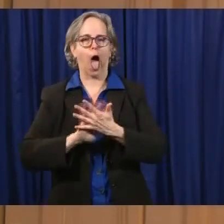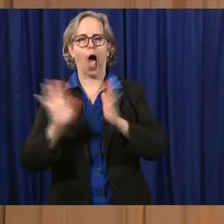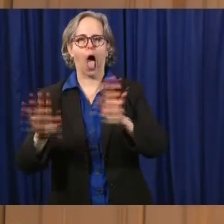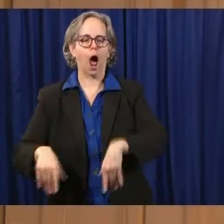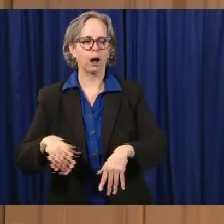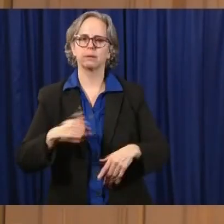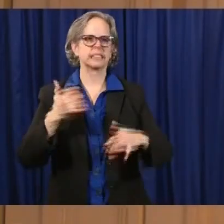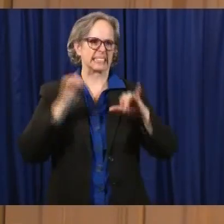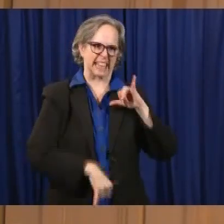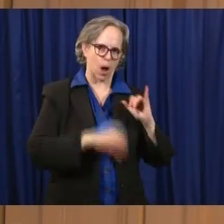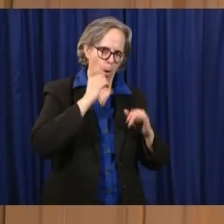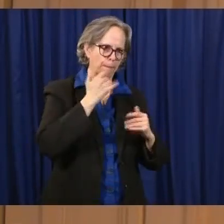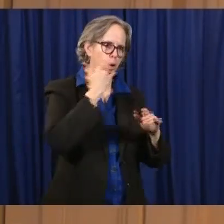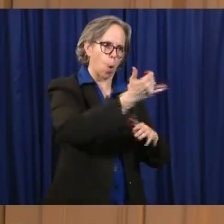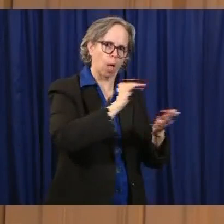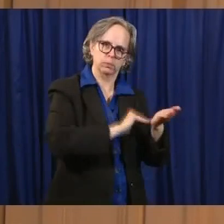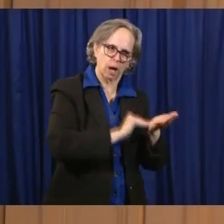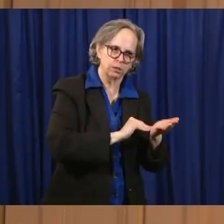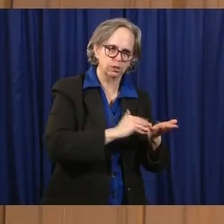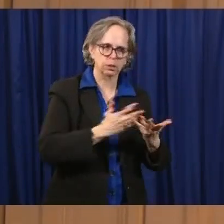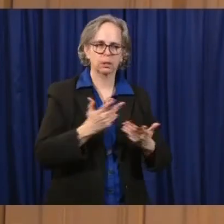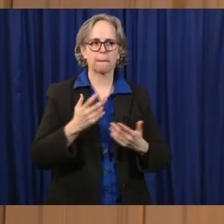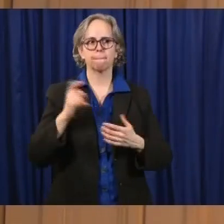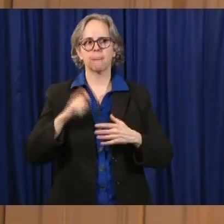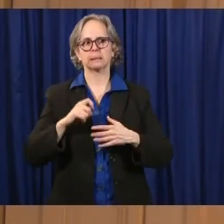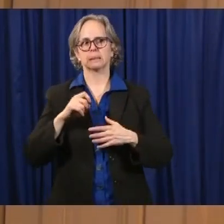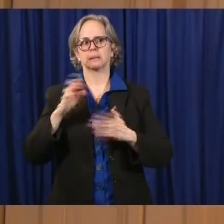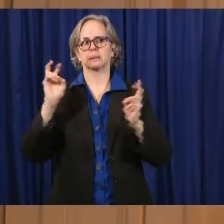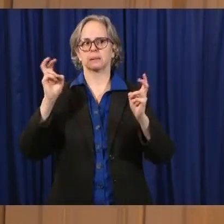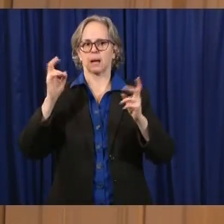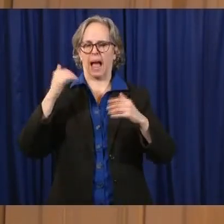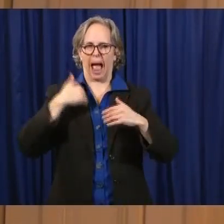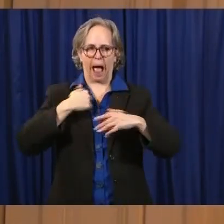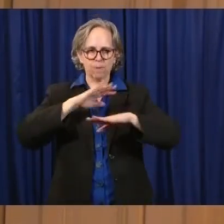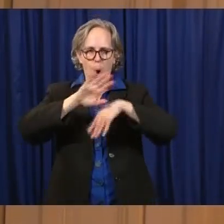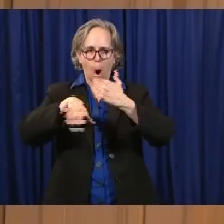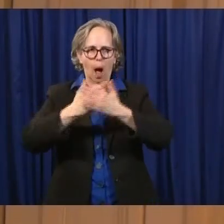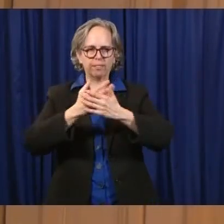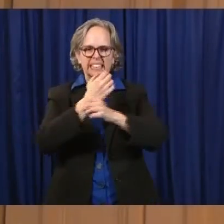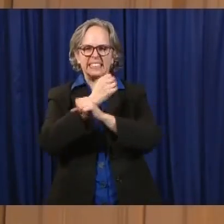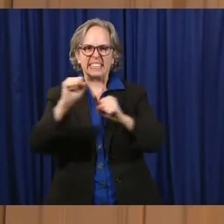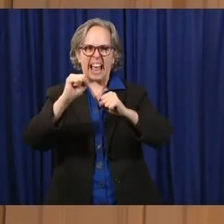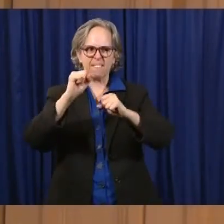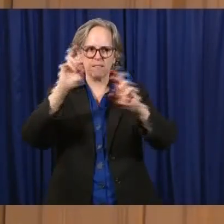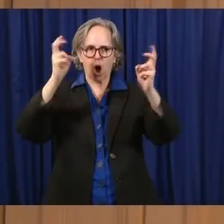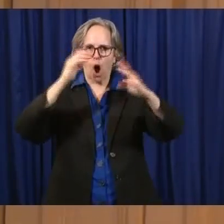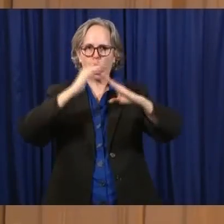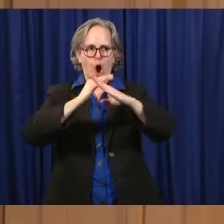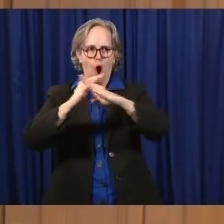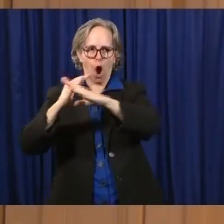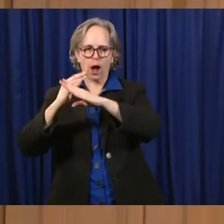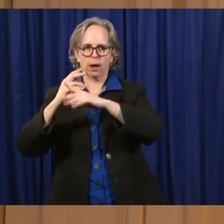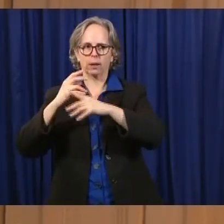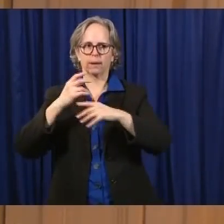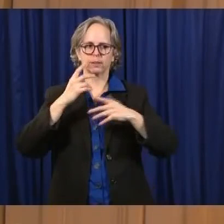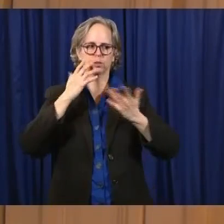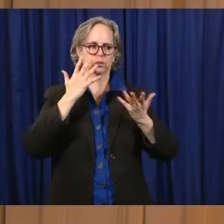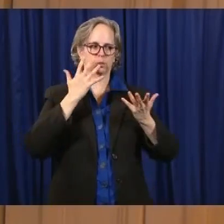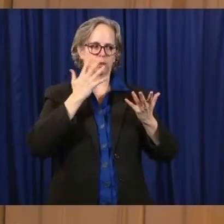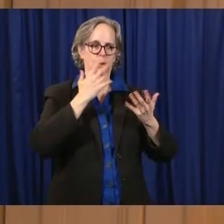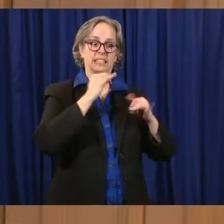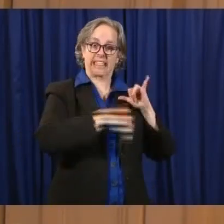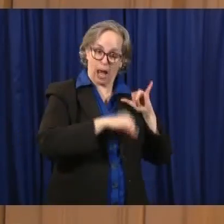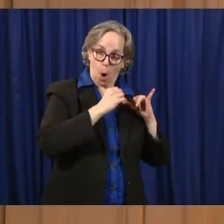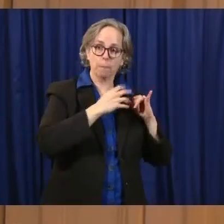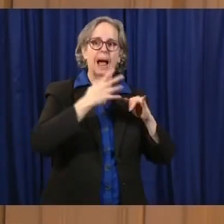who need to stay home and be sick but not lose their job. And some people who are very vulnerable, like the categories I mentioned,